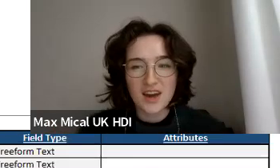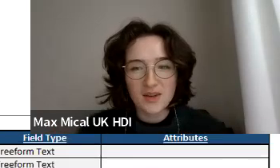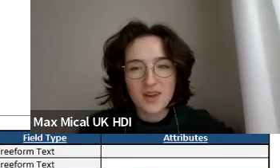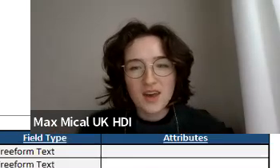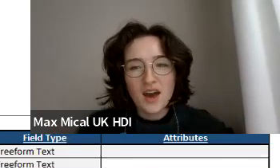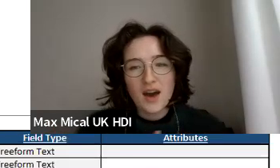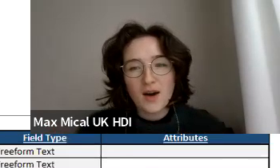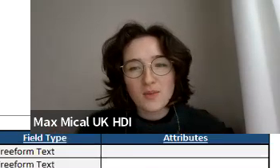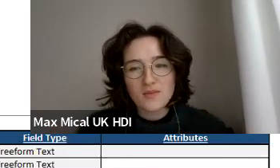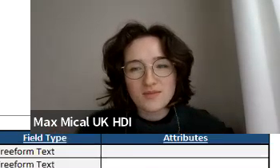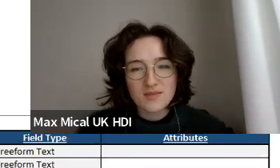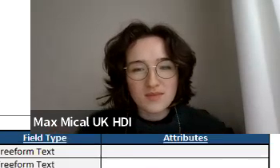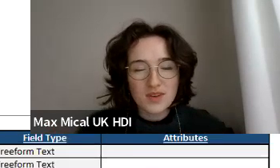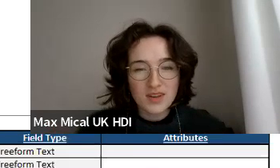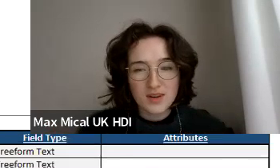UKHDI.